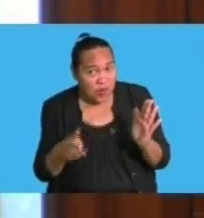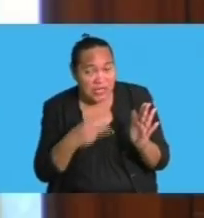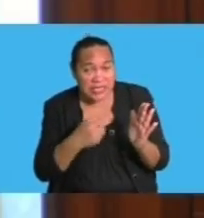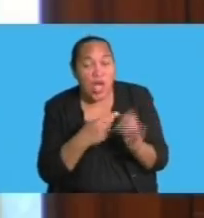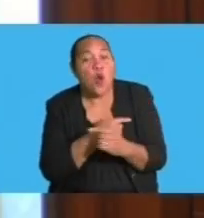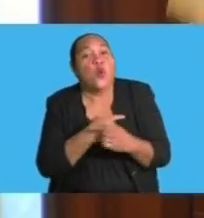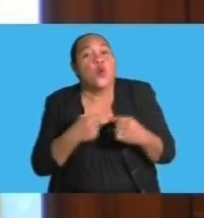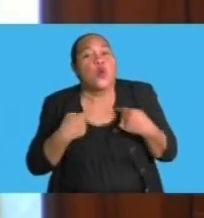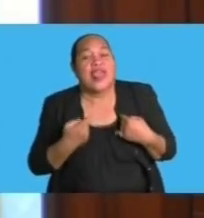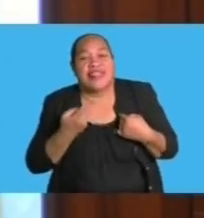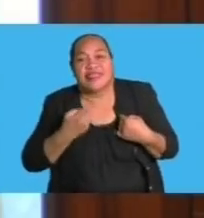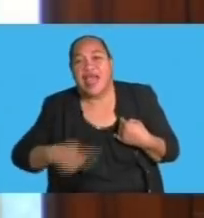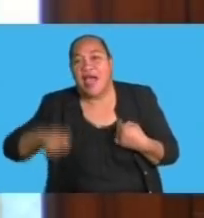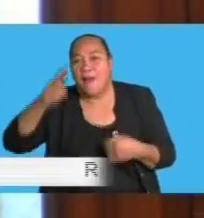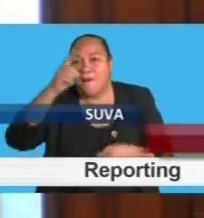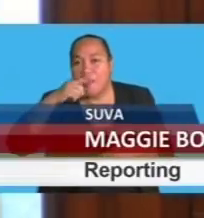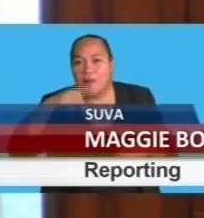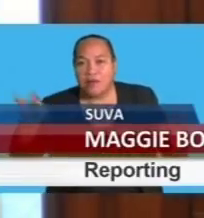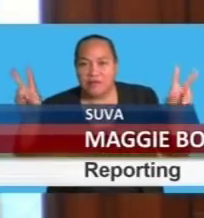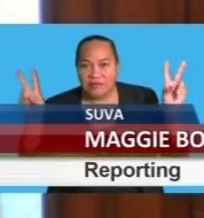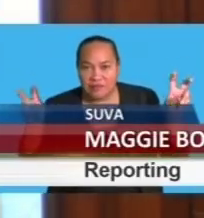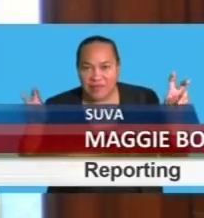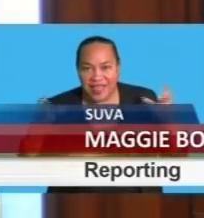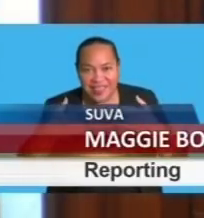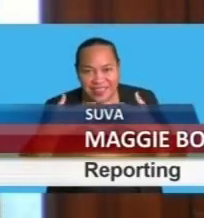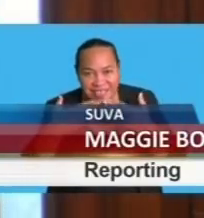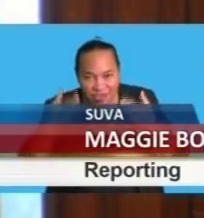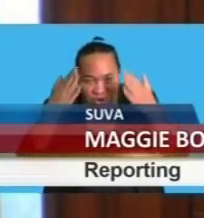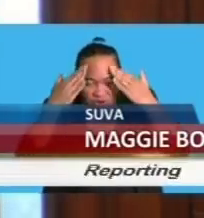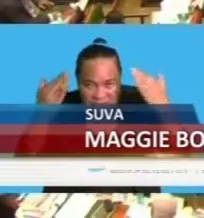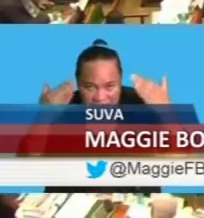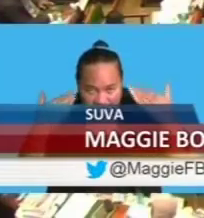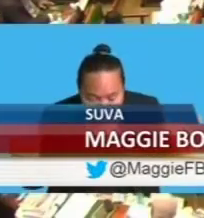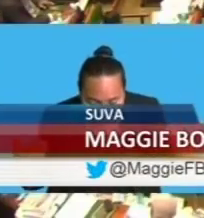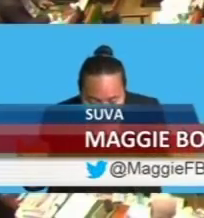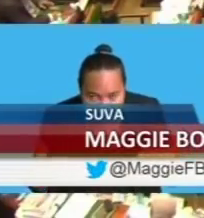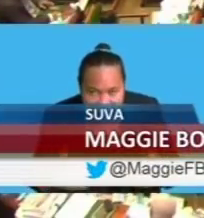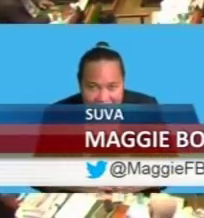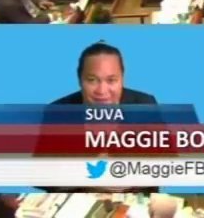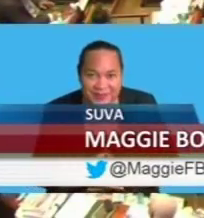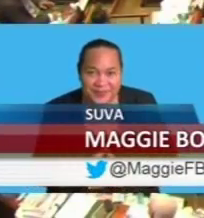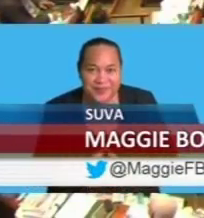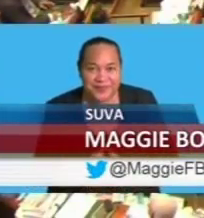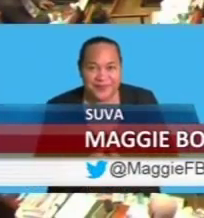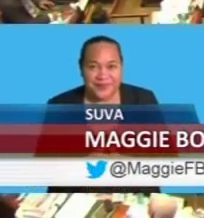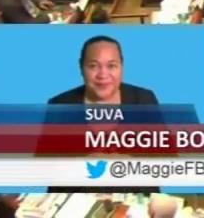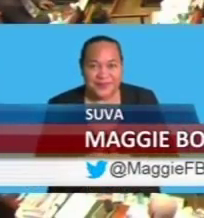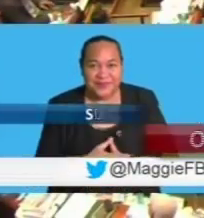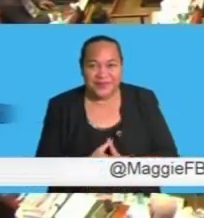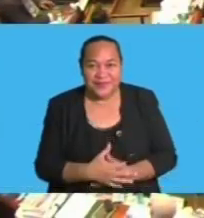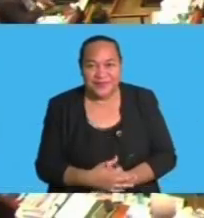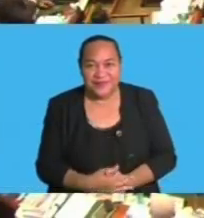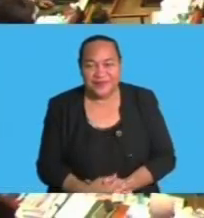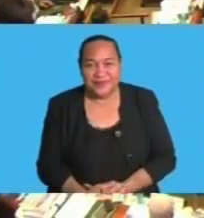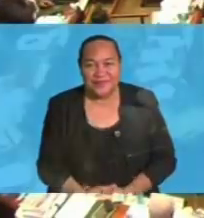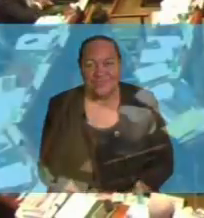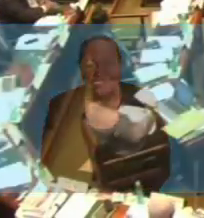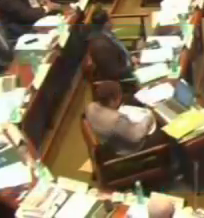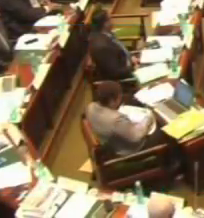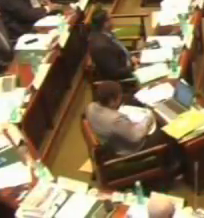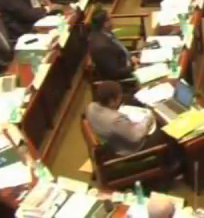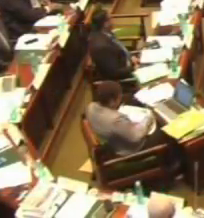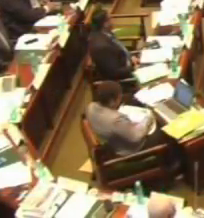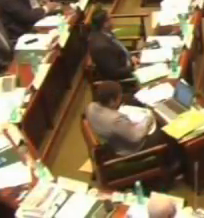the people. With more than half the House already having responded to the budget, the script is clear. Opposition against